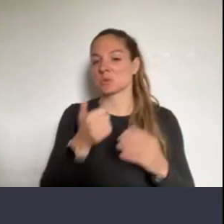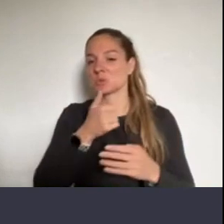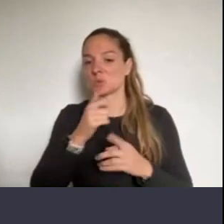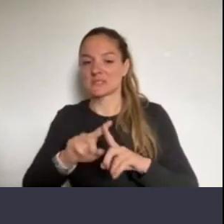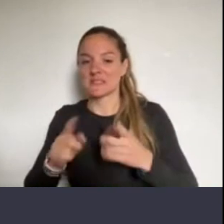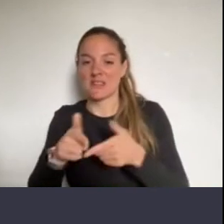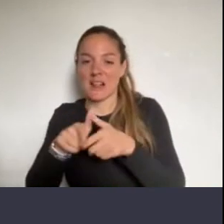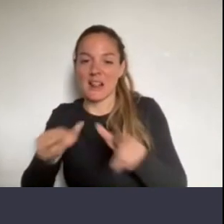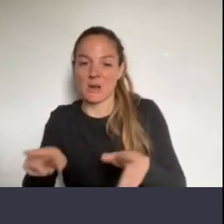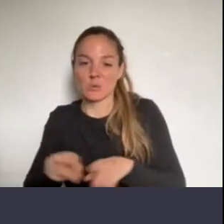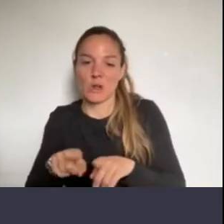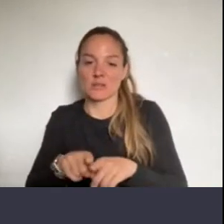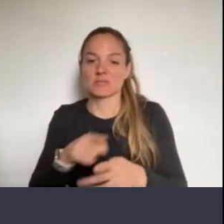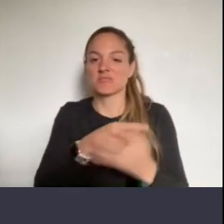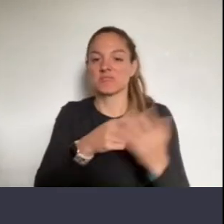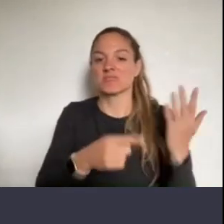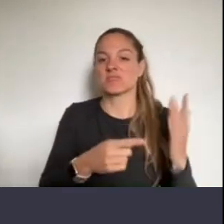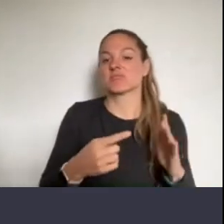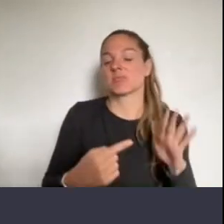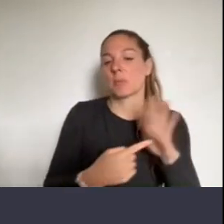really important.